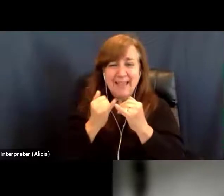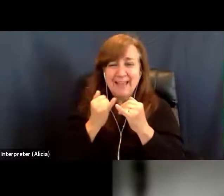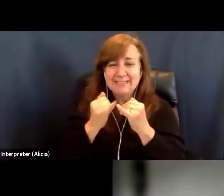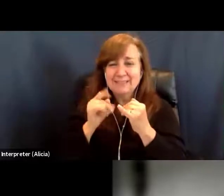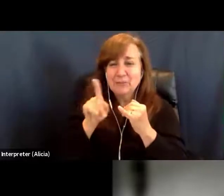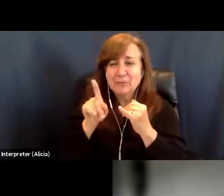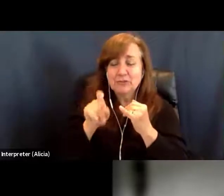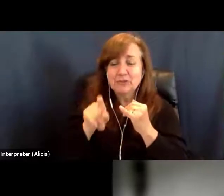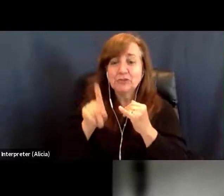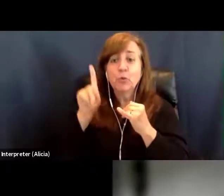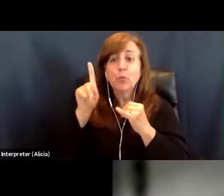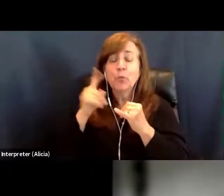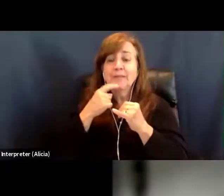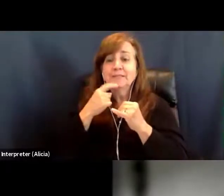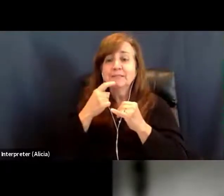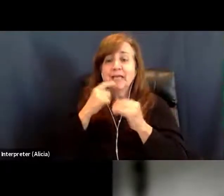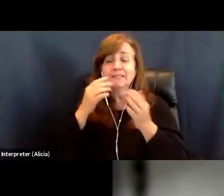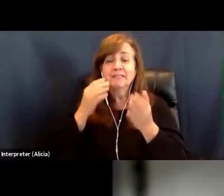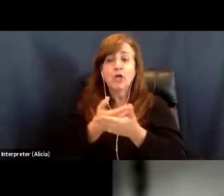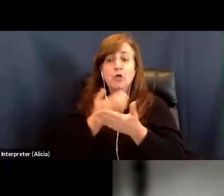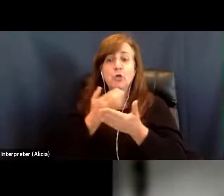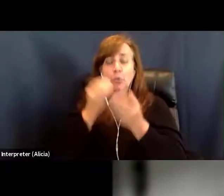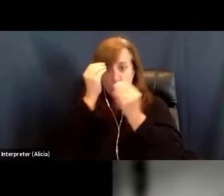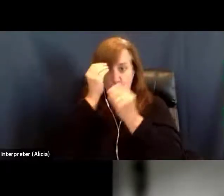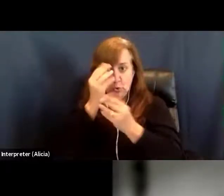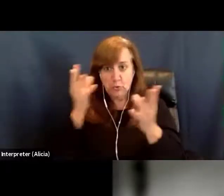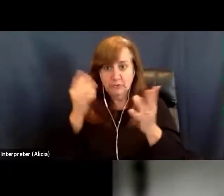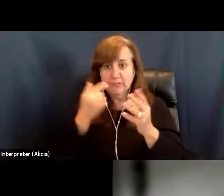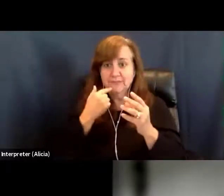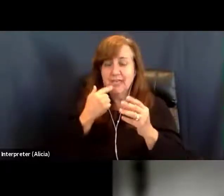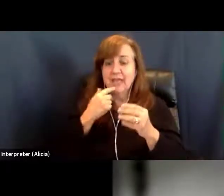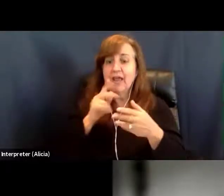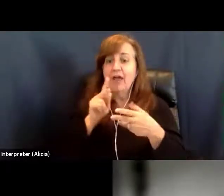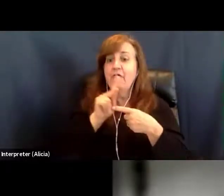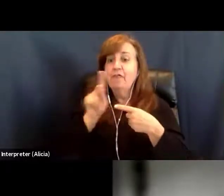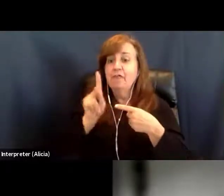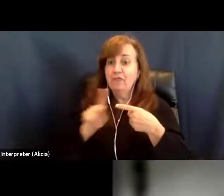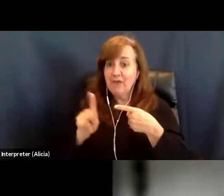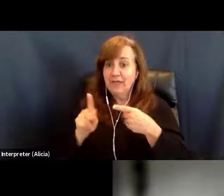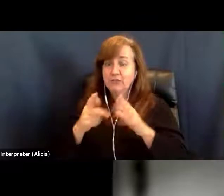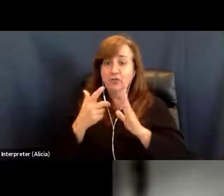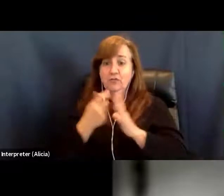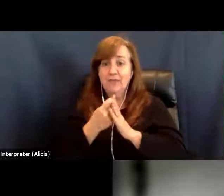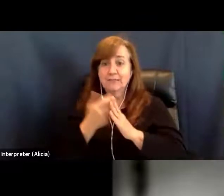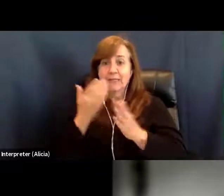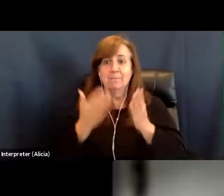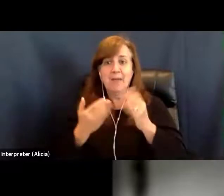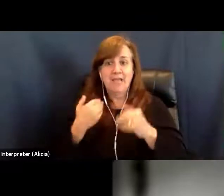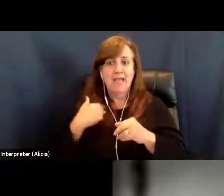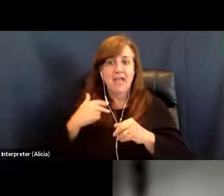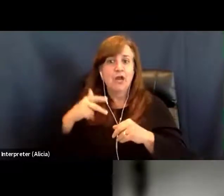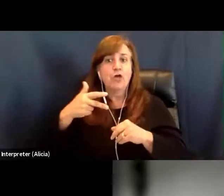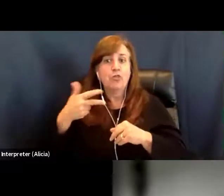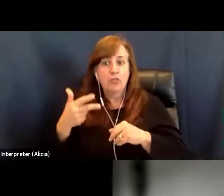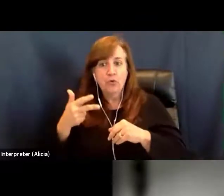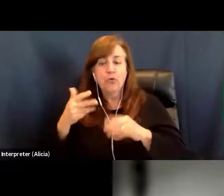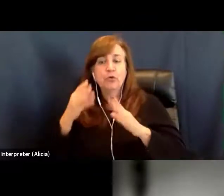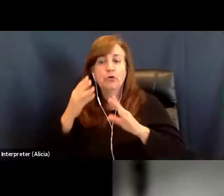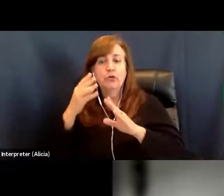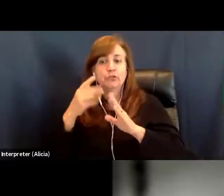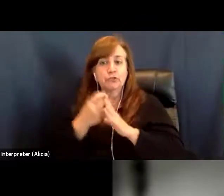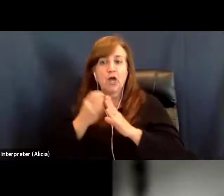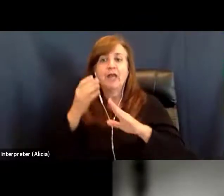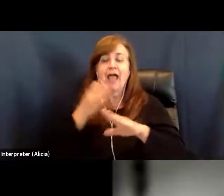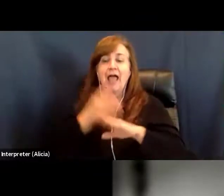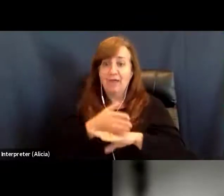One here which says, there was a news that people who got the Pfizer vaccine might get a third shot after 6 months after the